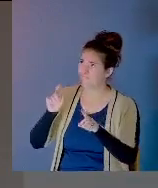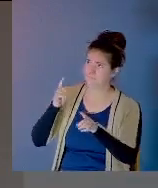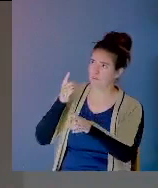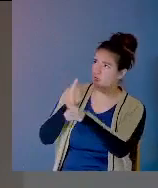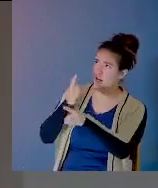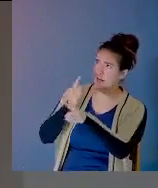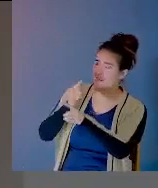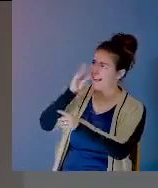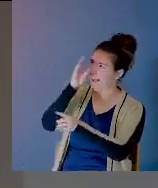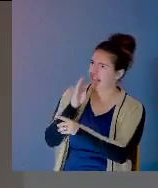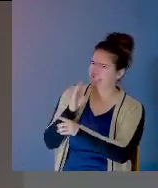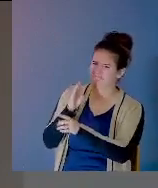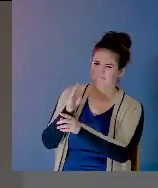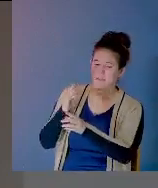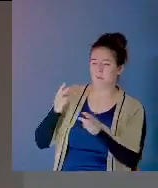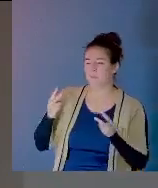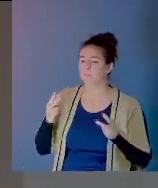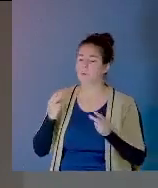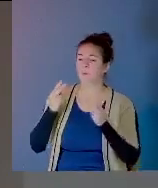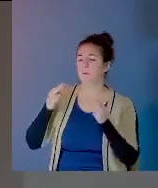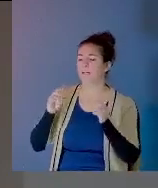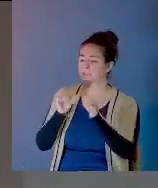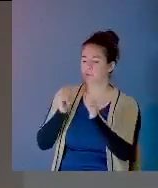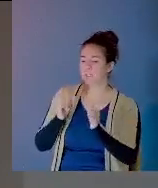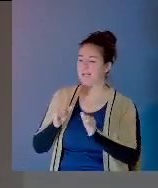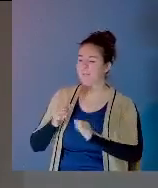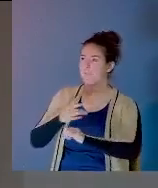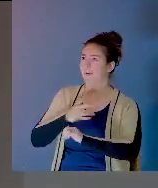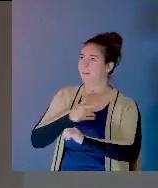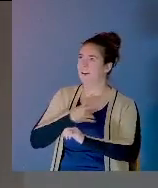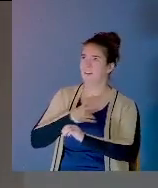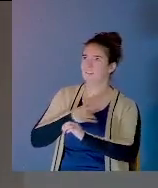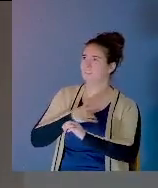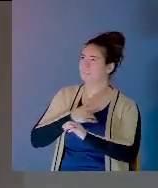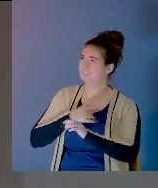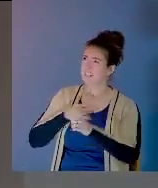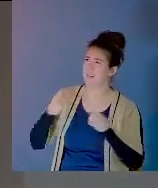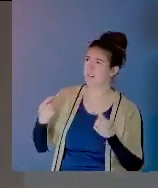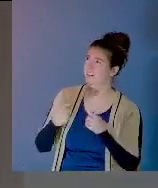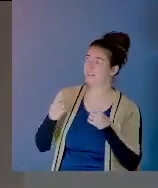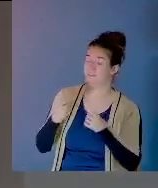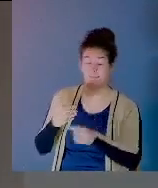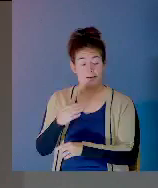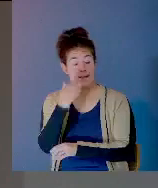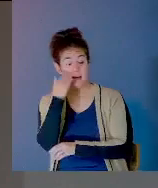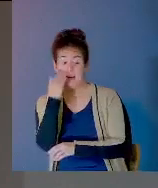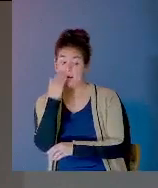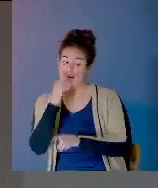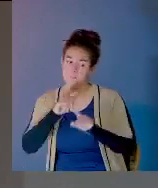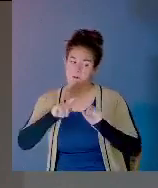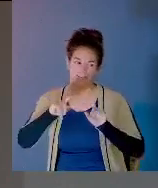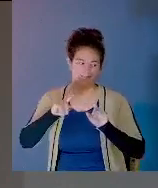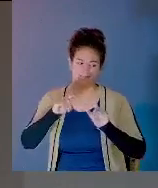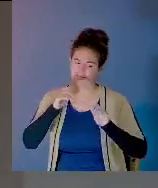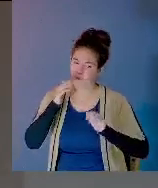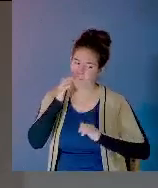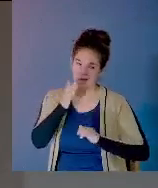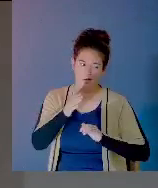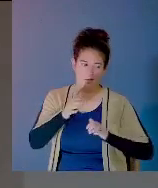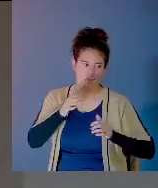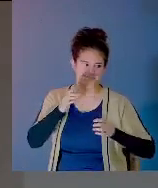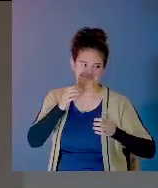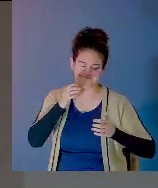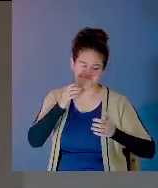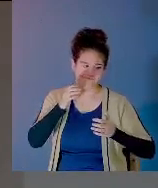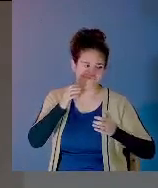and the pruning hurts. He's like, well, I'm going to prune you some harder, through harder times. And you know what? We have to go through the